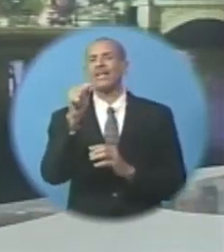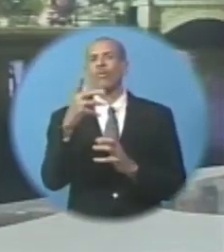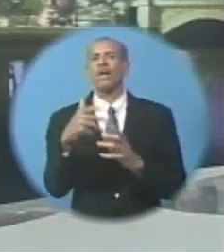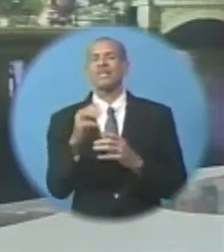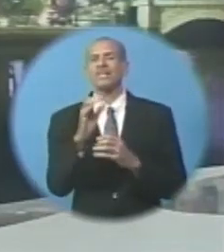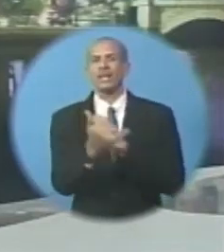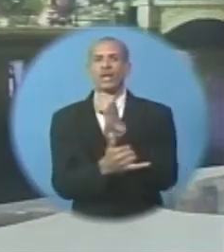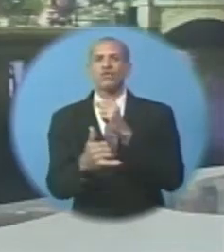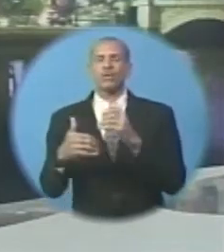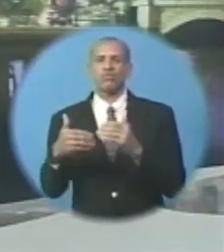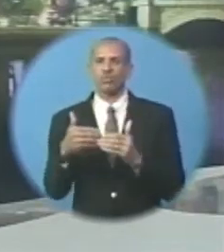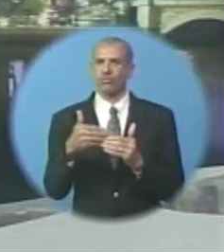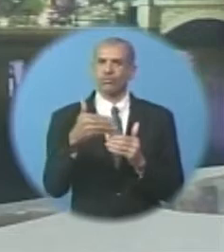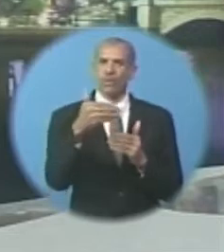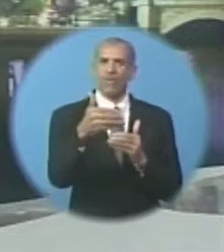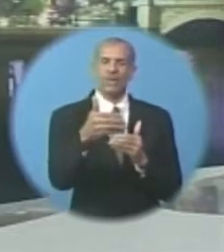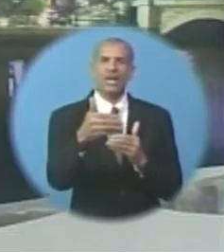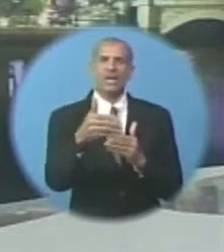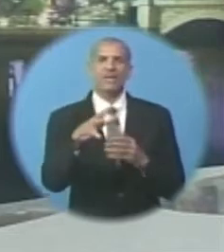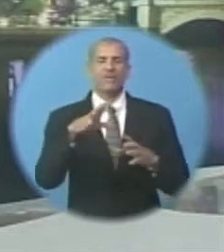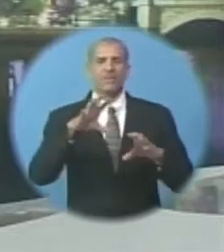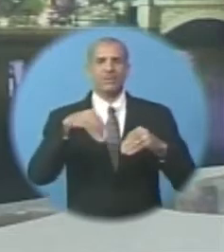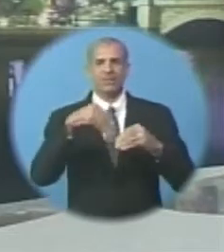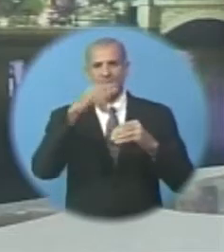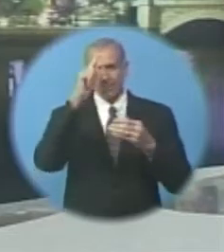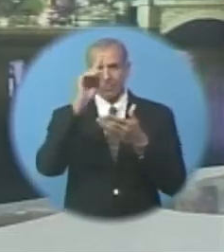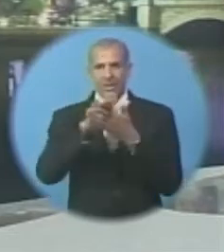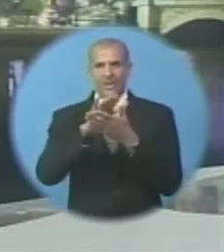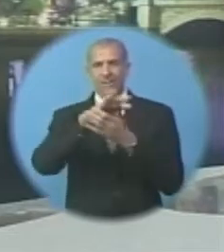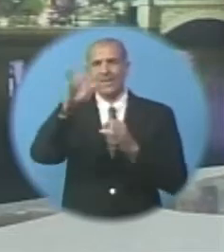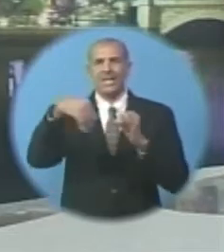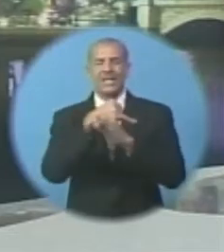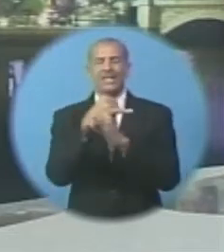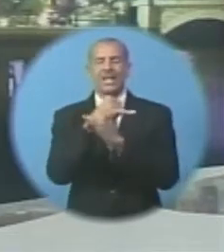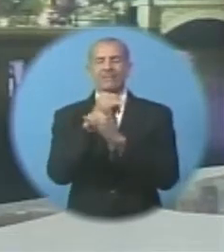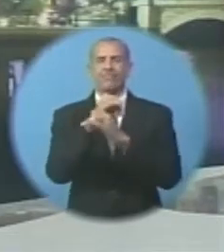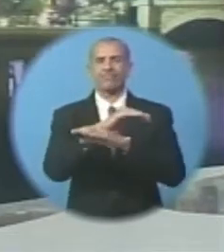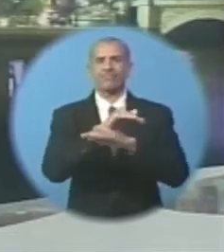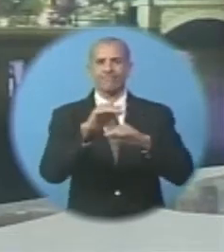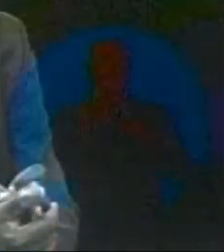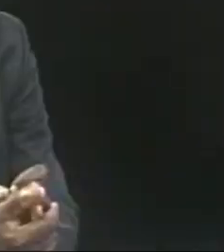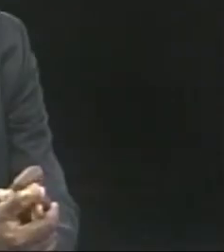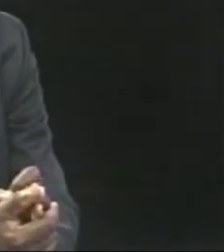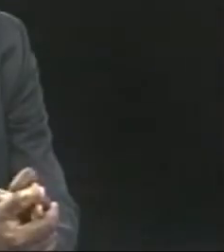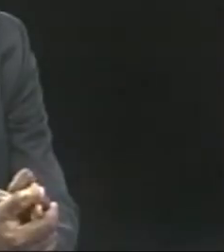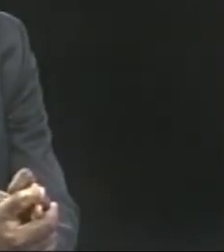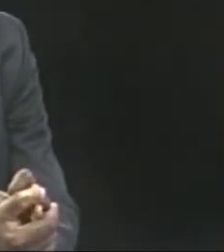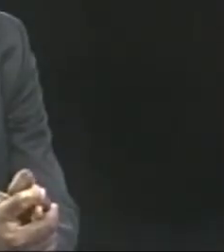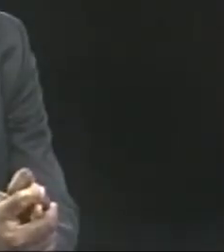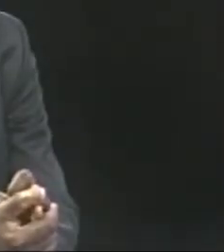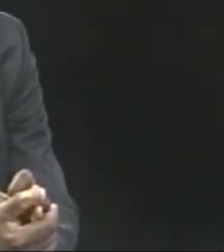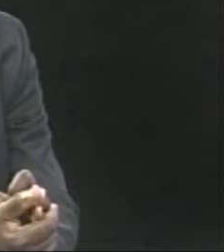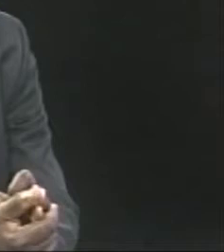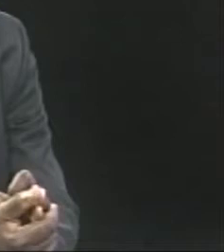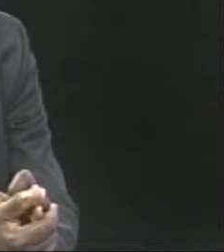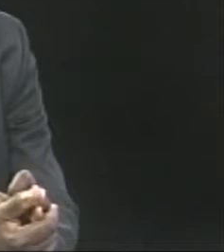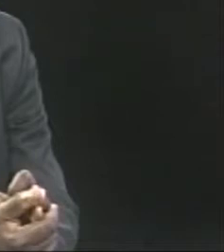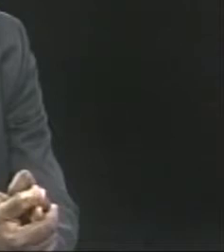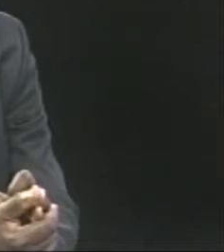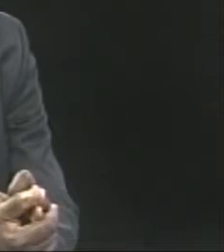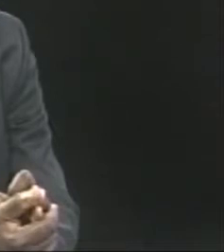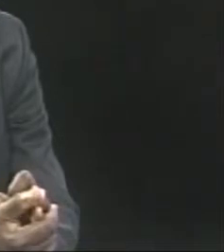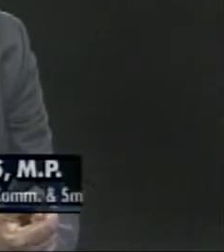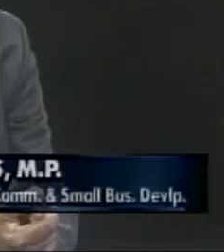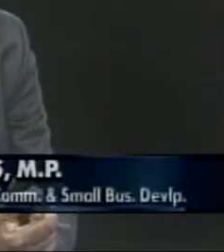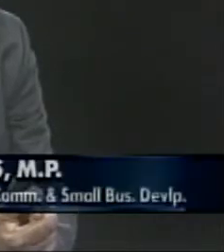to ensure it can regain confidence of the international stage. Credit ratings that we have gotten in recent